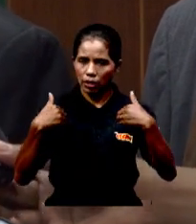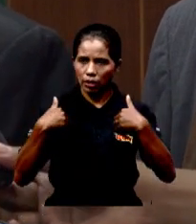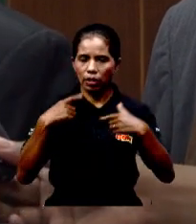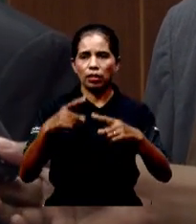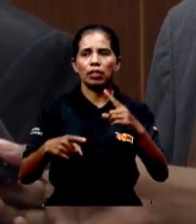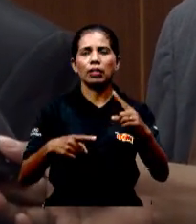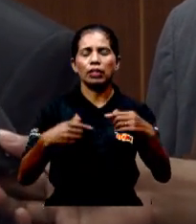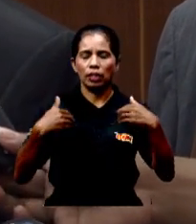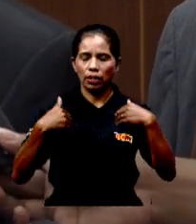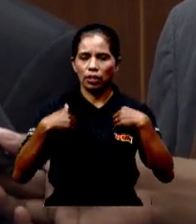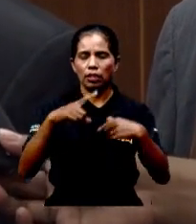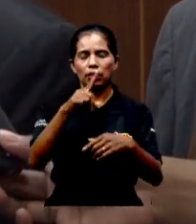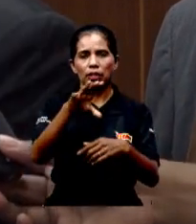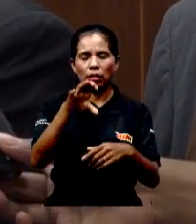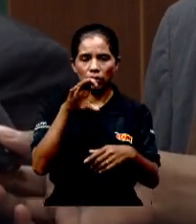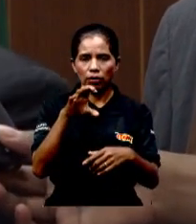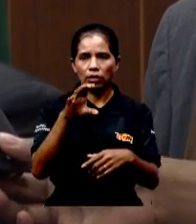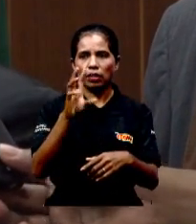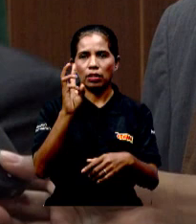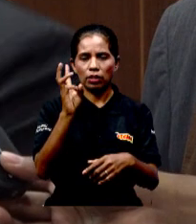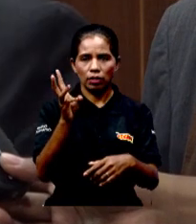170 million,